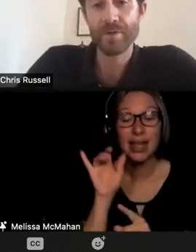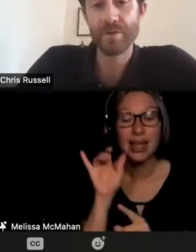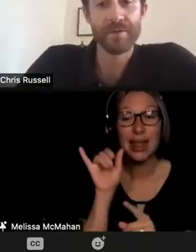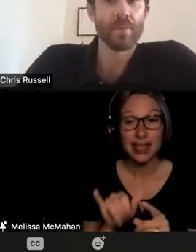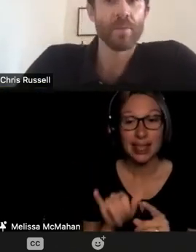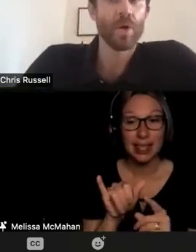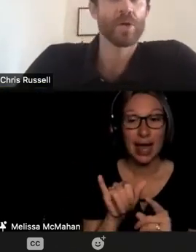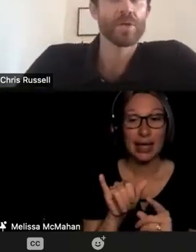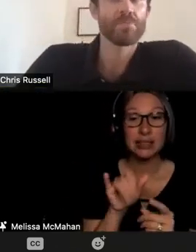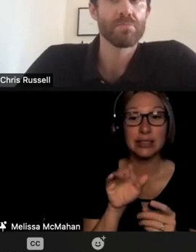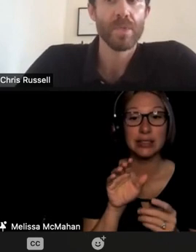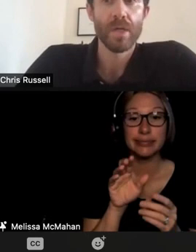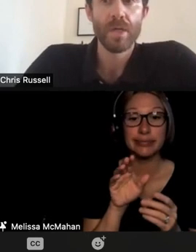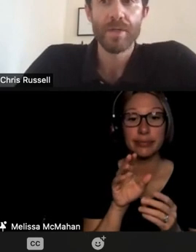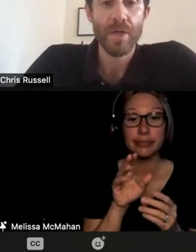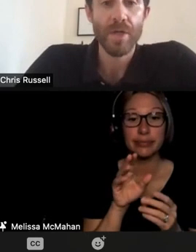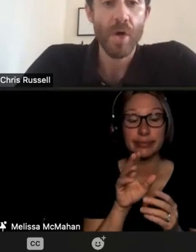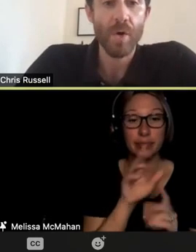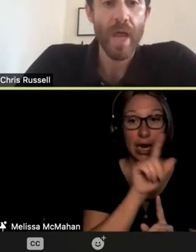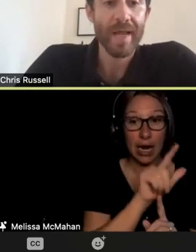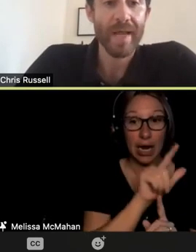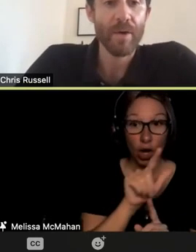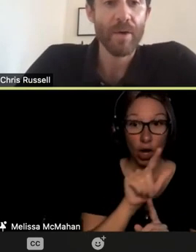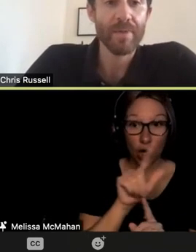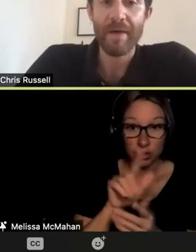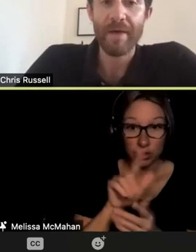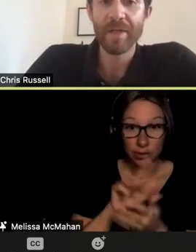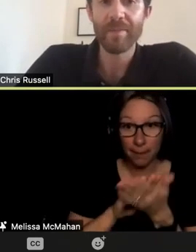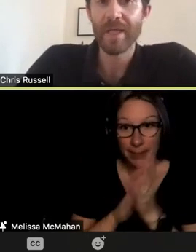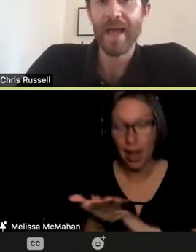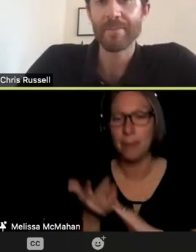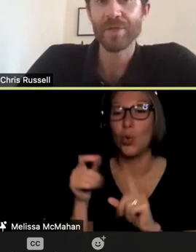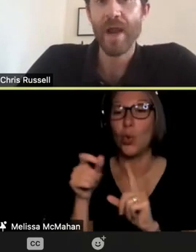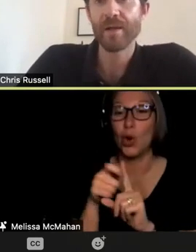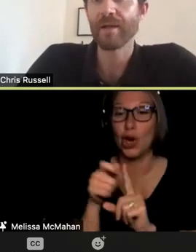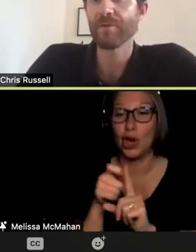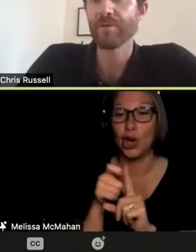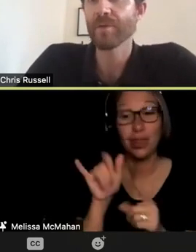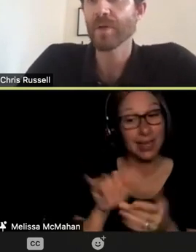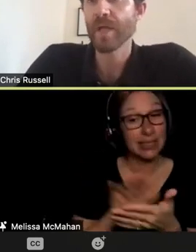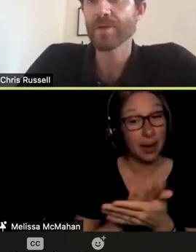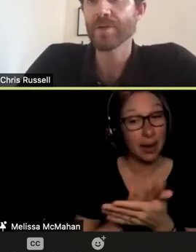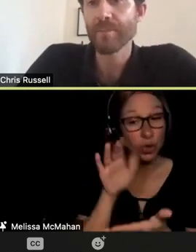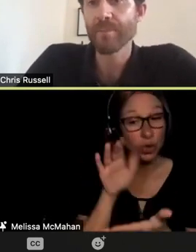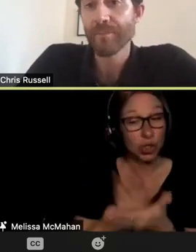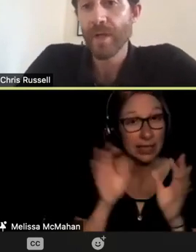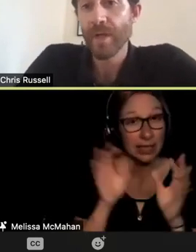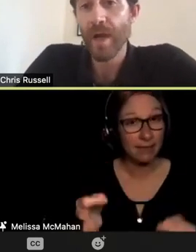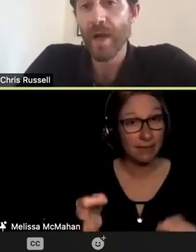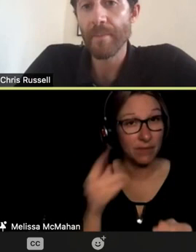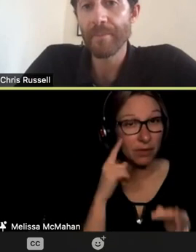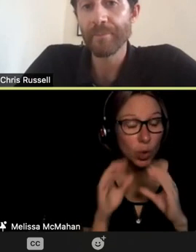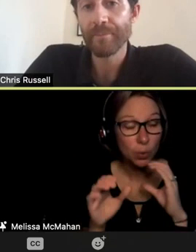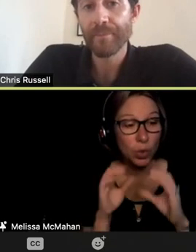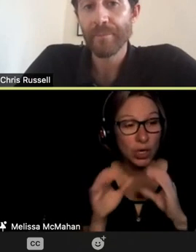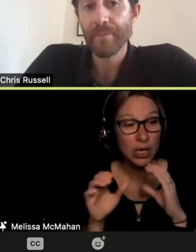symbols to form words. So yeah, I guess that would definitely be in the abstract level of communication.